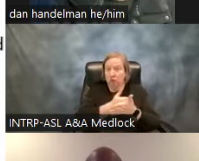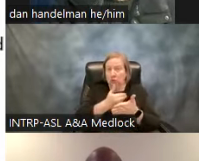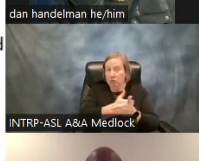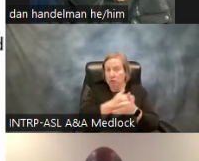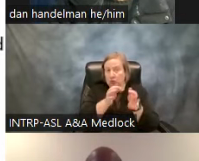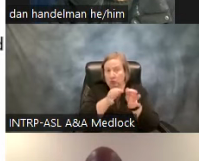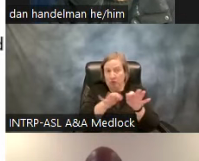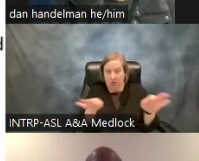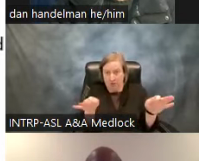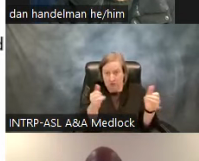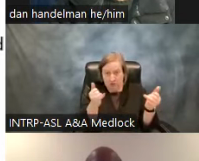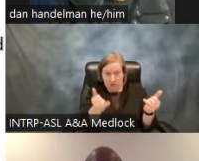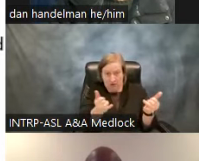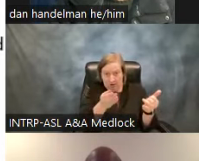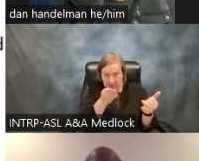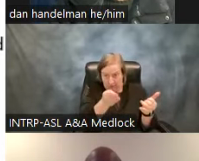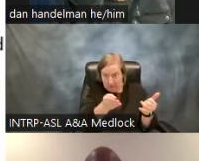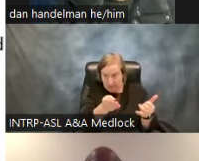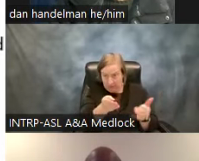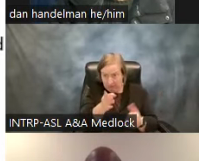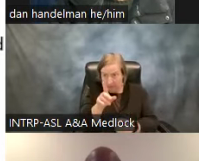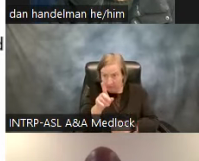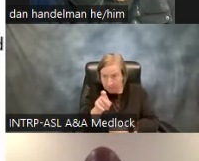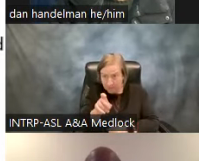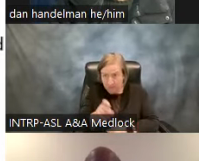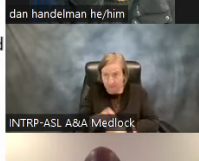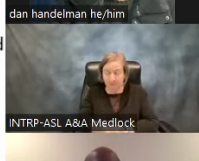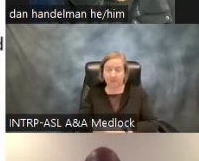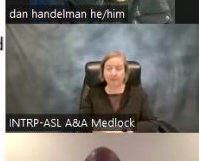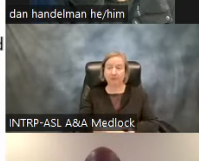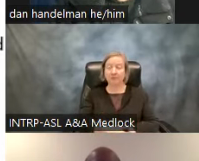it was to the new proposed changes?